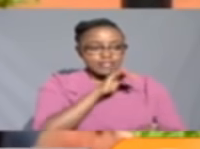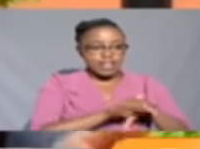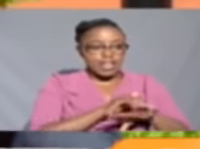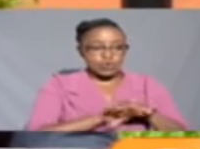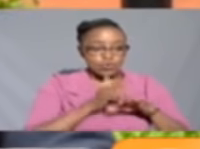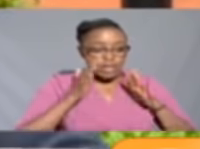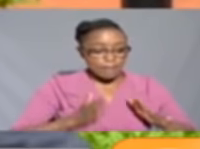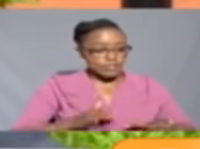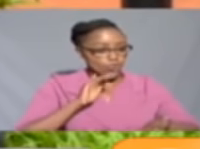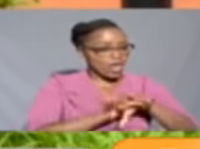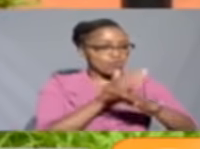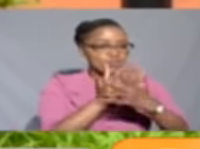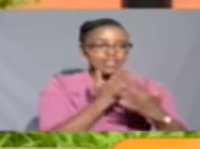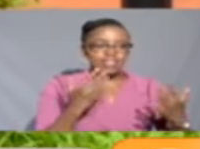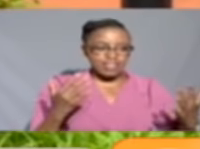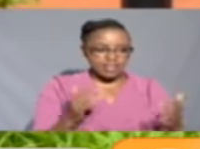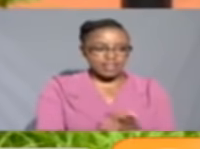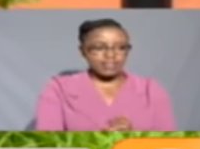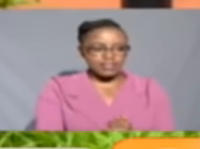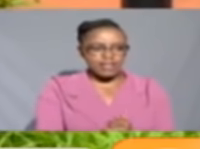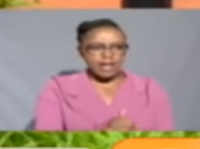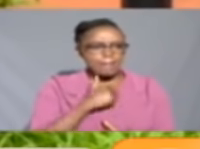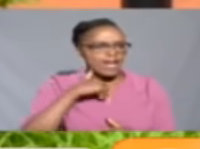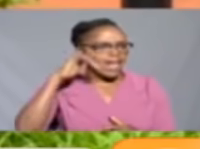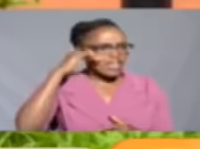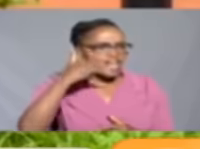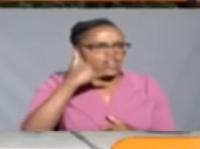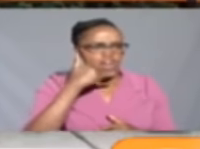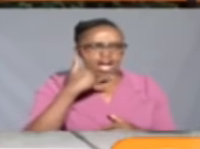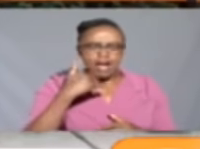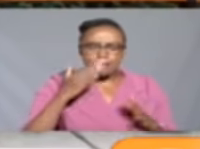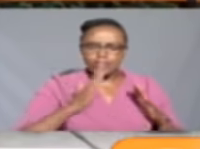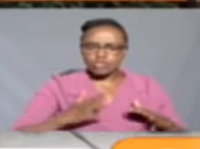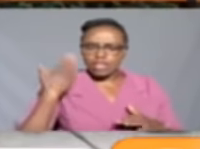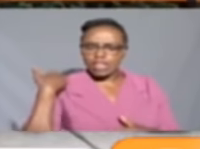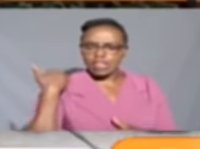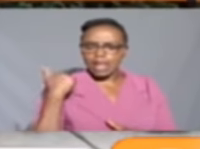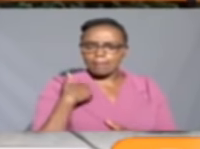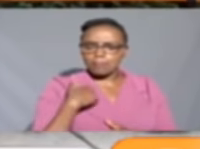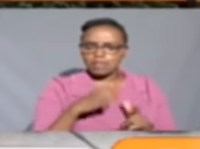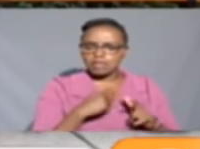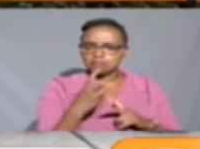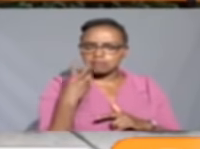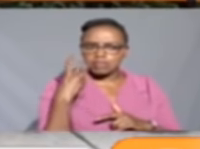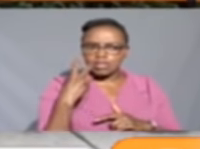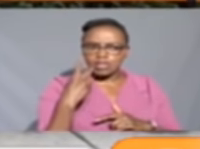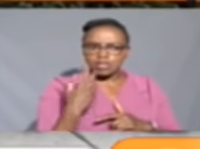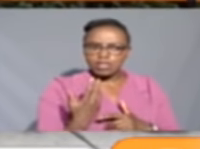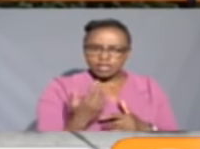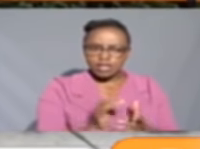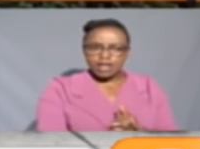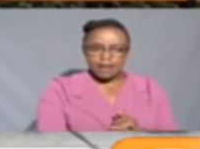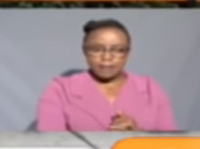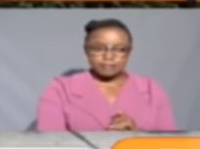is a good thing. Yes. I hear a call from behind, and I turn, and it's my old client.